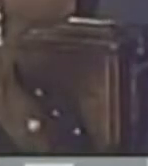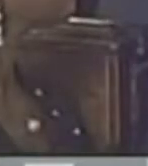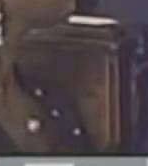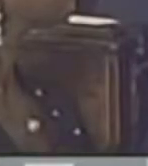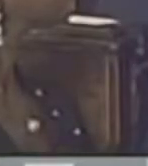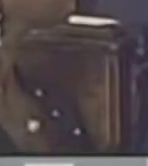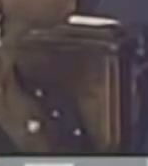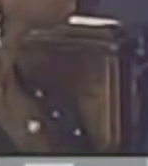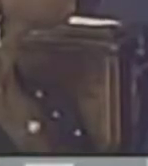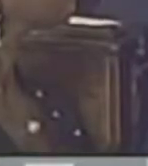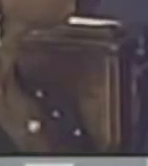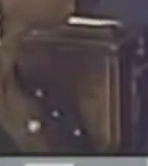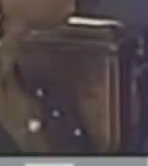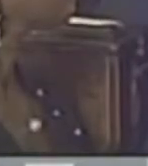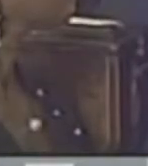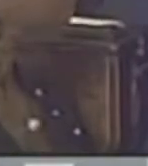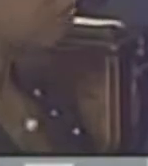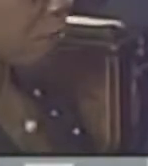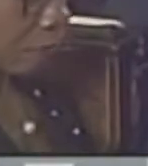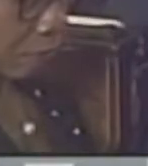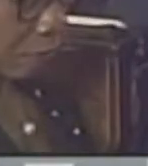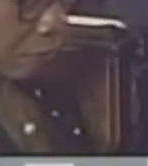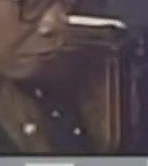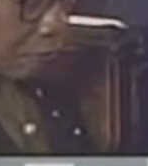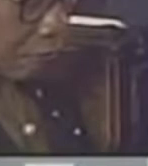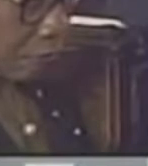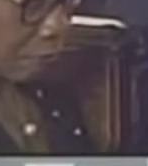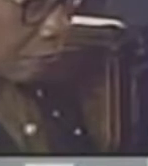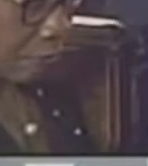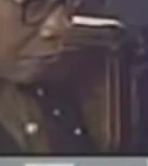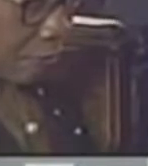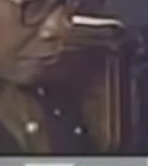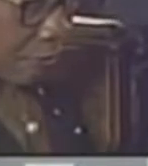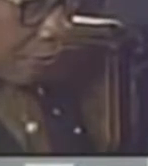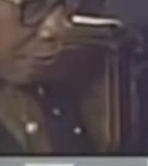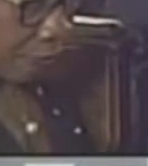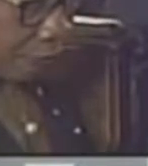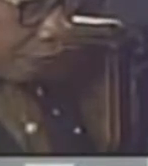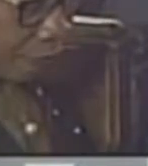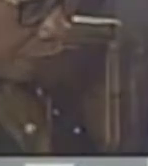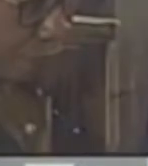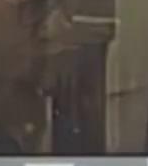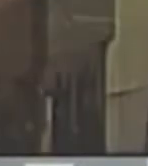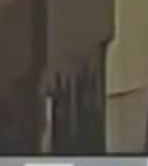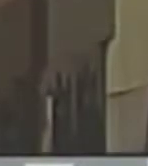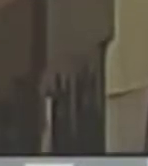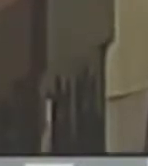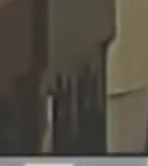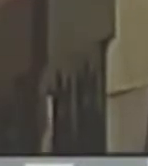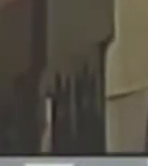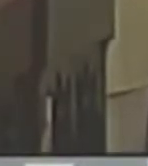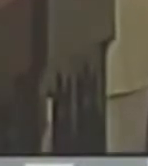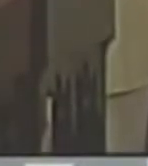Dr. the Honorable Keith Rowley and Mrs. Rowley, Prime Minister of the Republic of Trinidad and Tobago, the Honorable Mr.